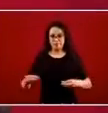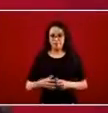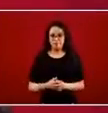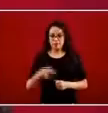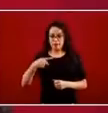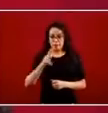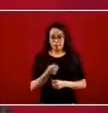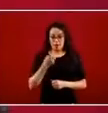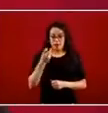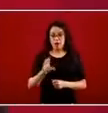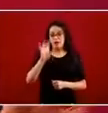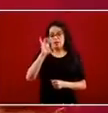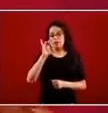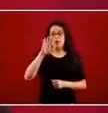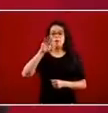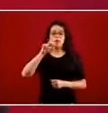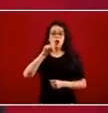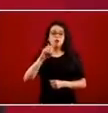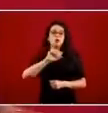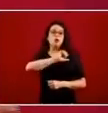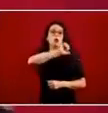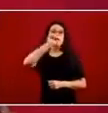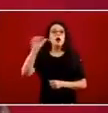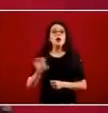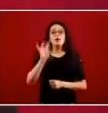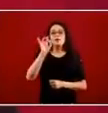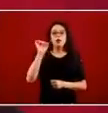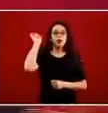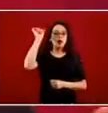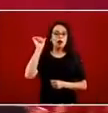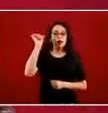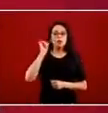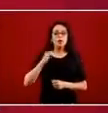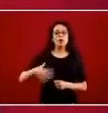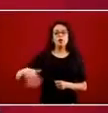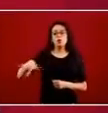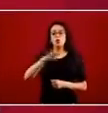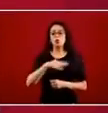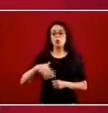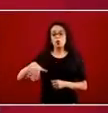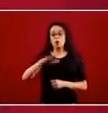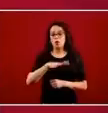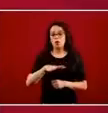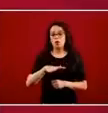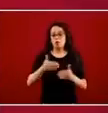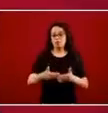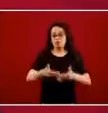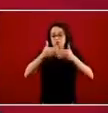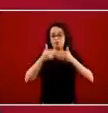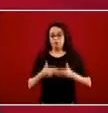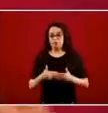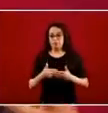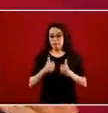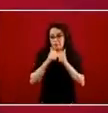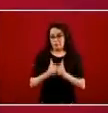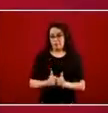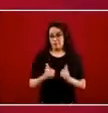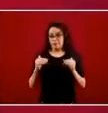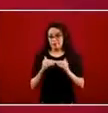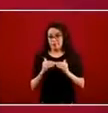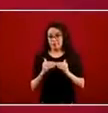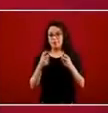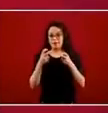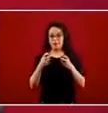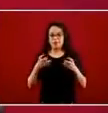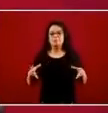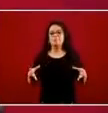transmission. But if in this crucial period until April the